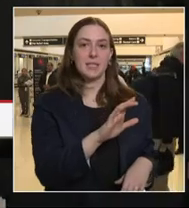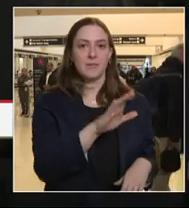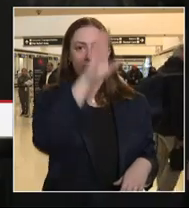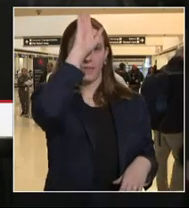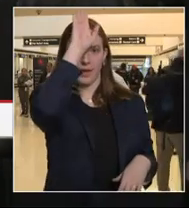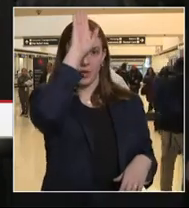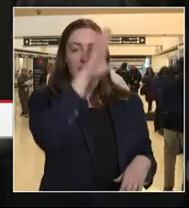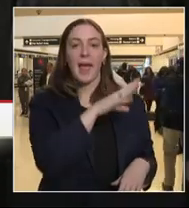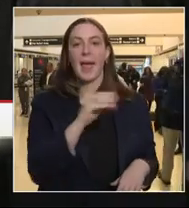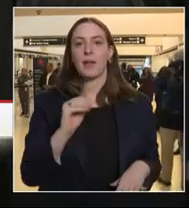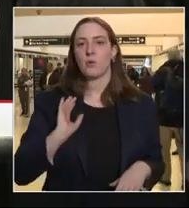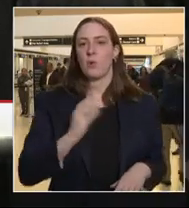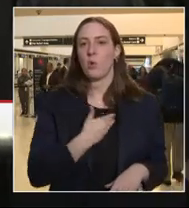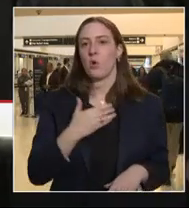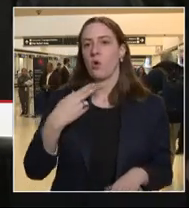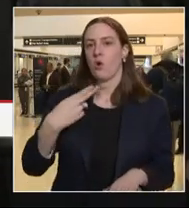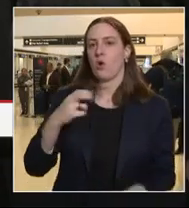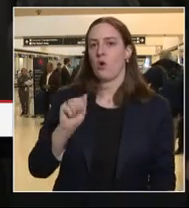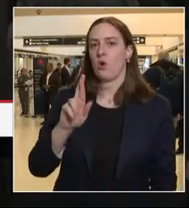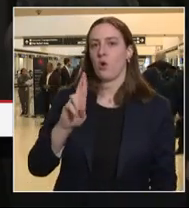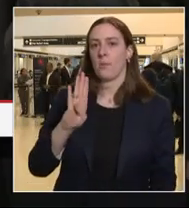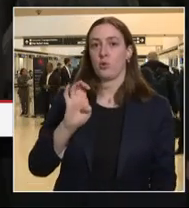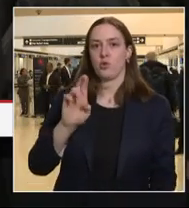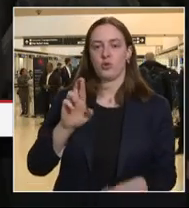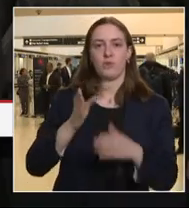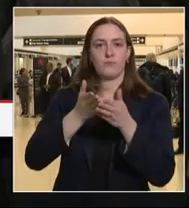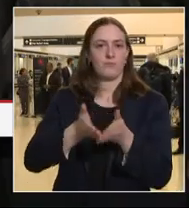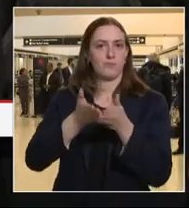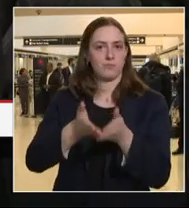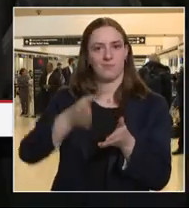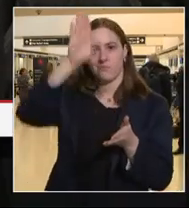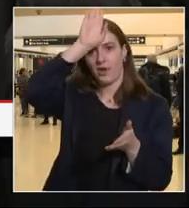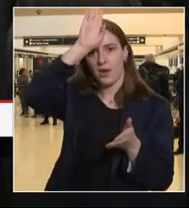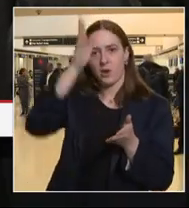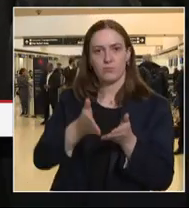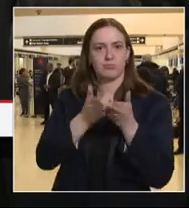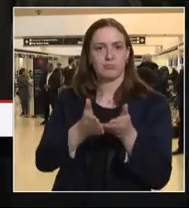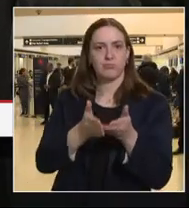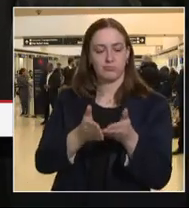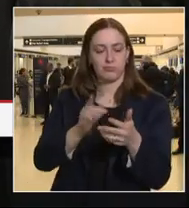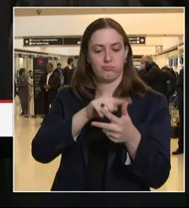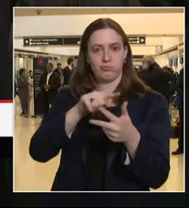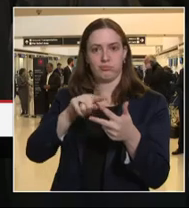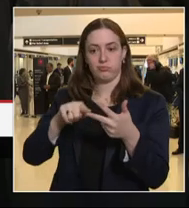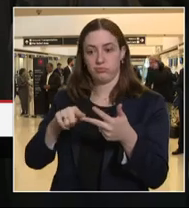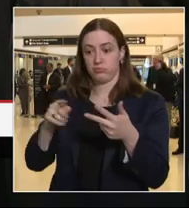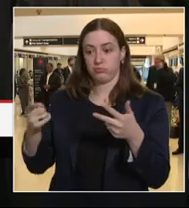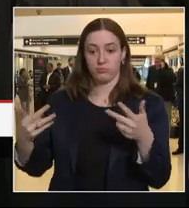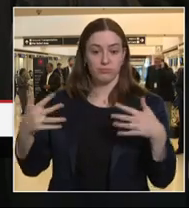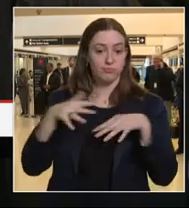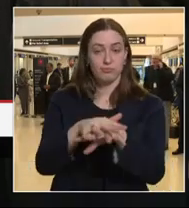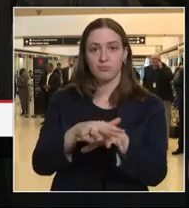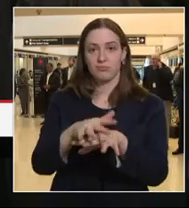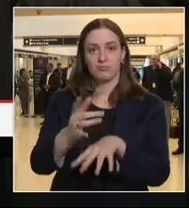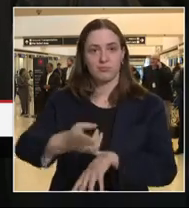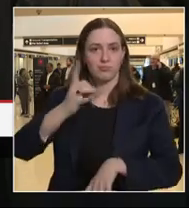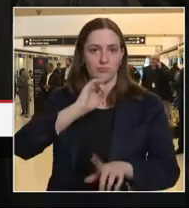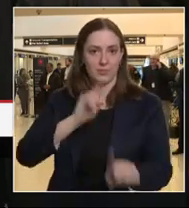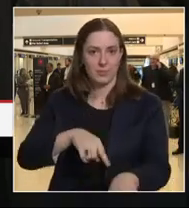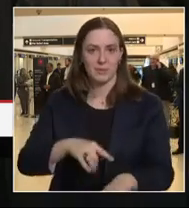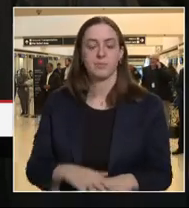Patrol fireboats and other fireboats on the river in order to support that type of operation. Very quickly, this